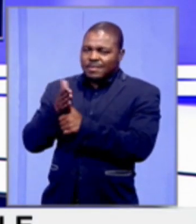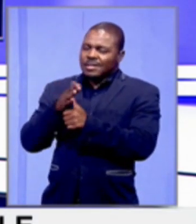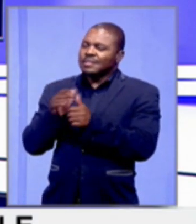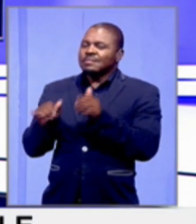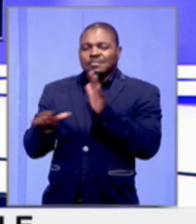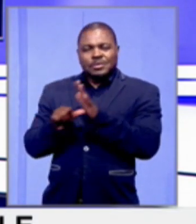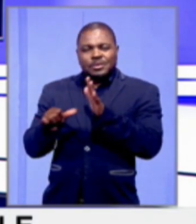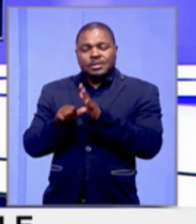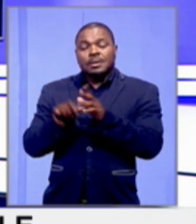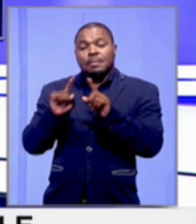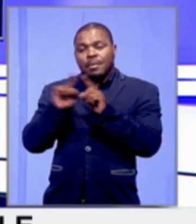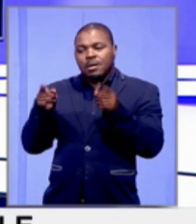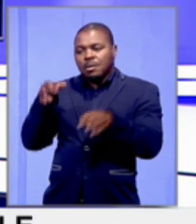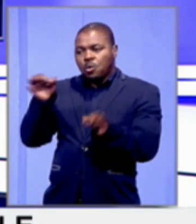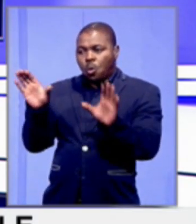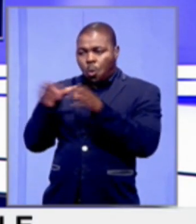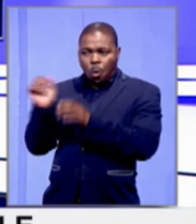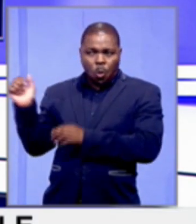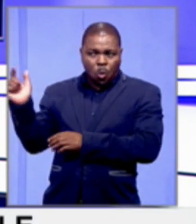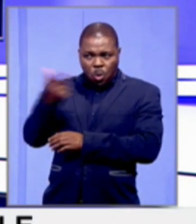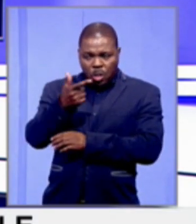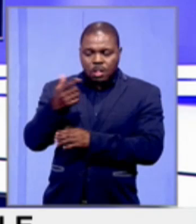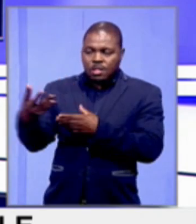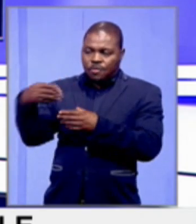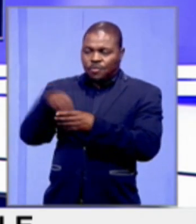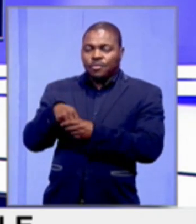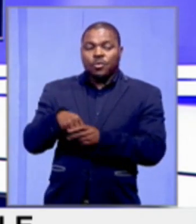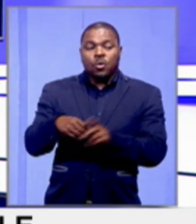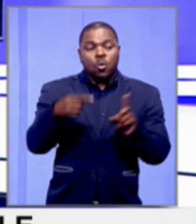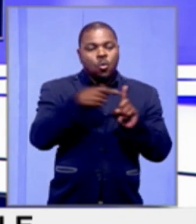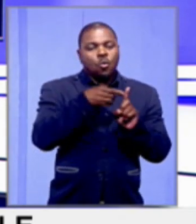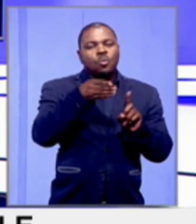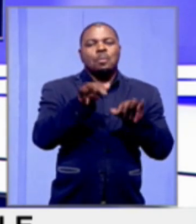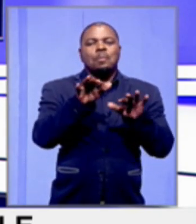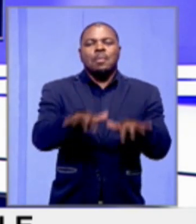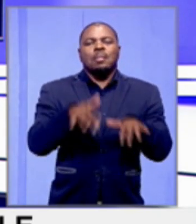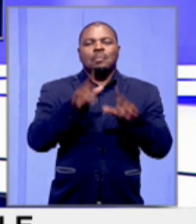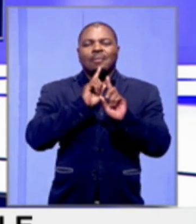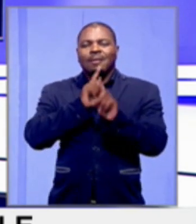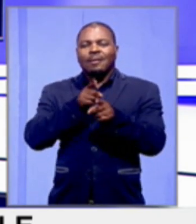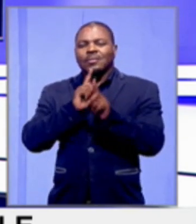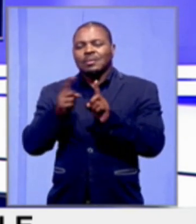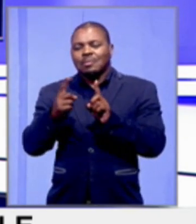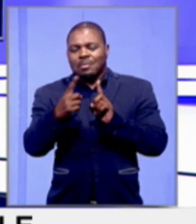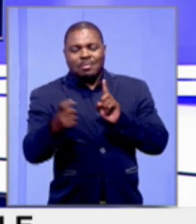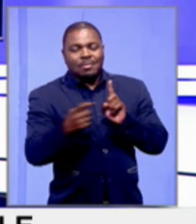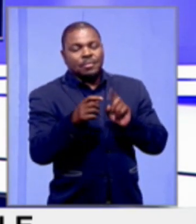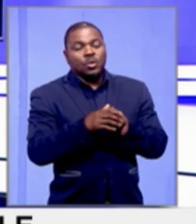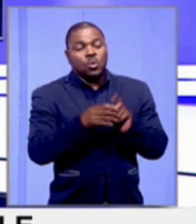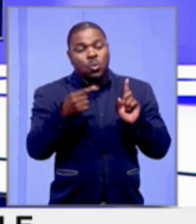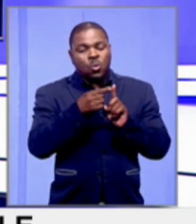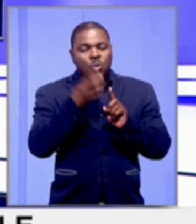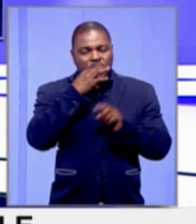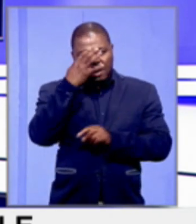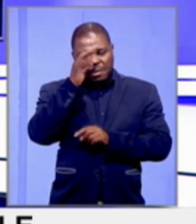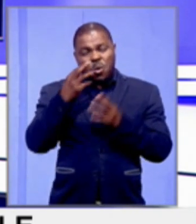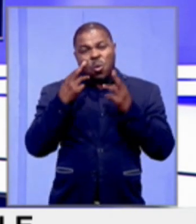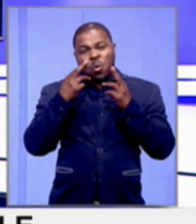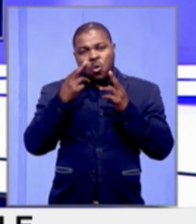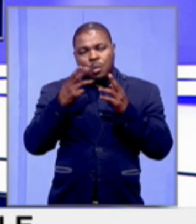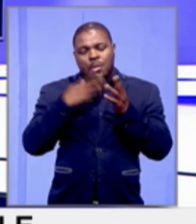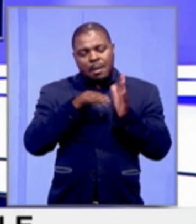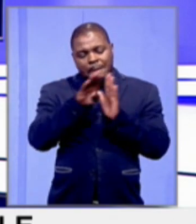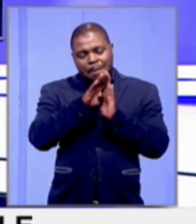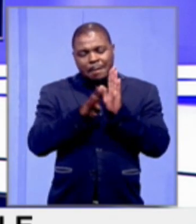moka a swanetse go ba karolo ya yona. Mashatile o hlwela a raba dipotsiso parlamenteng ore mmuso o golofela go ruma sebopego